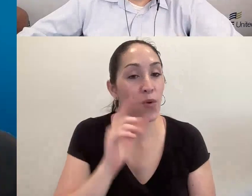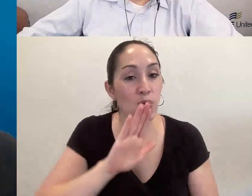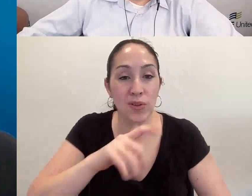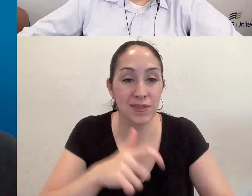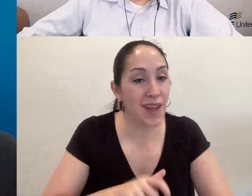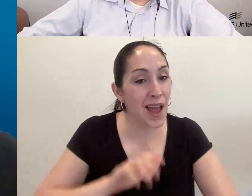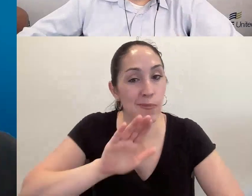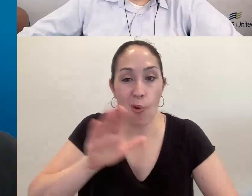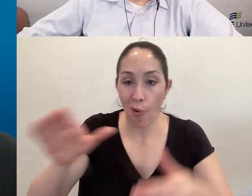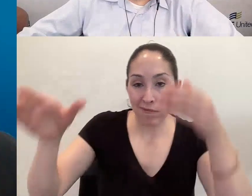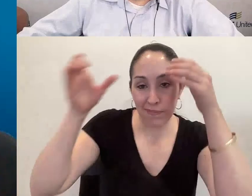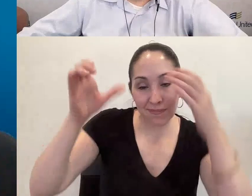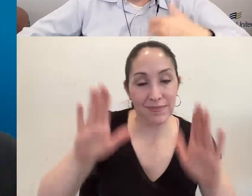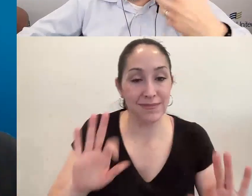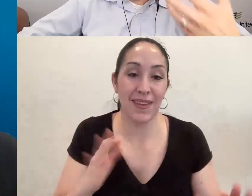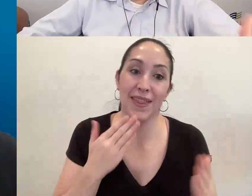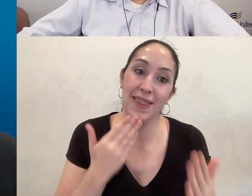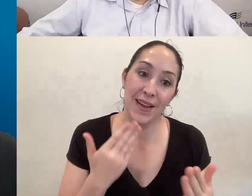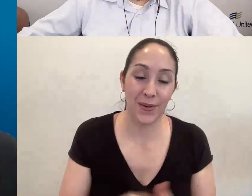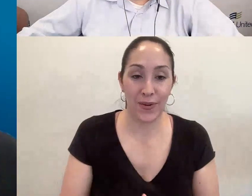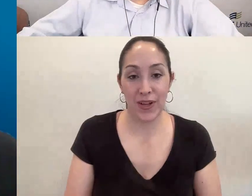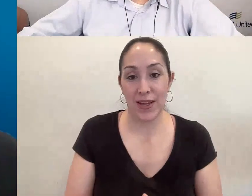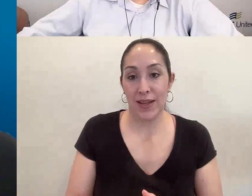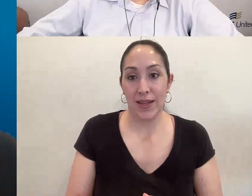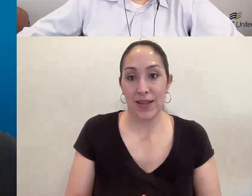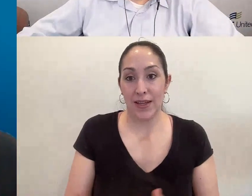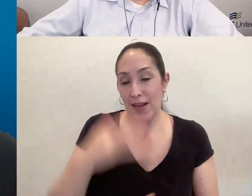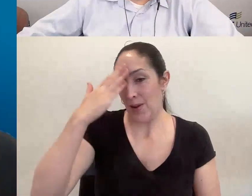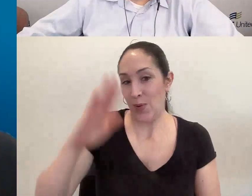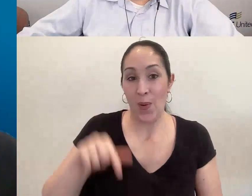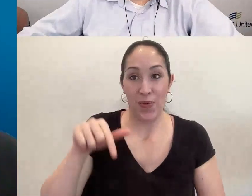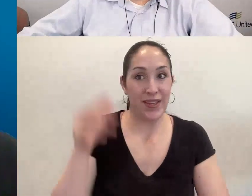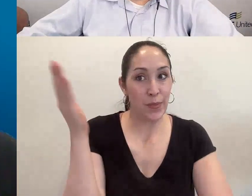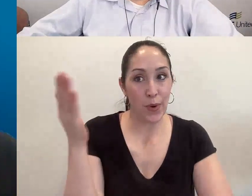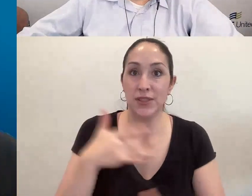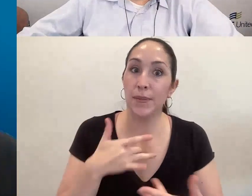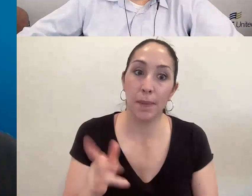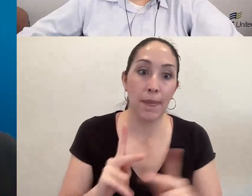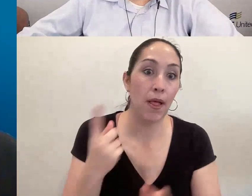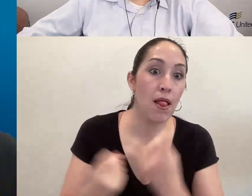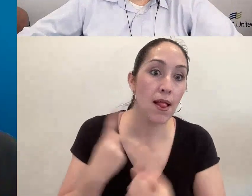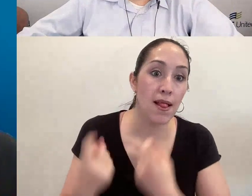is one of the presentations we get a lot of questions about.